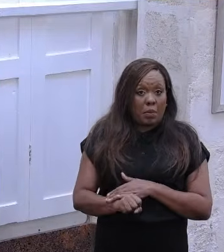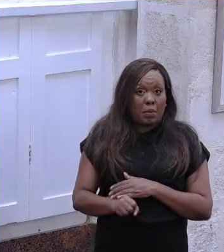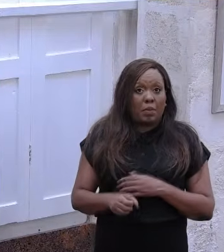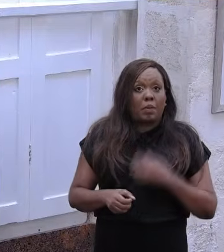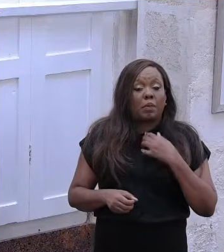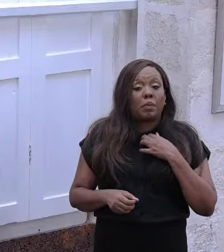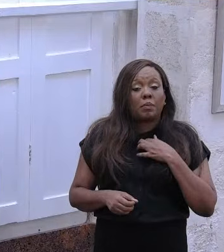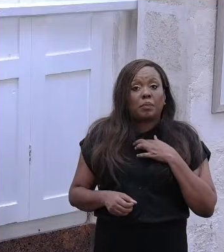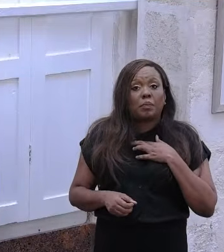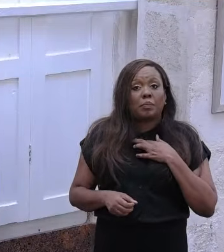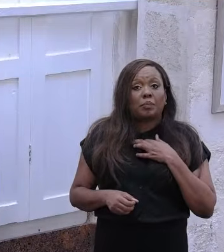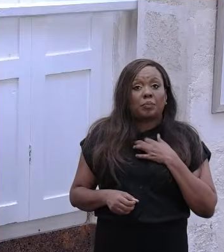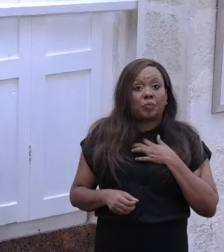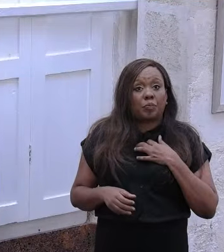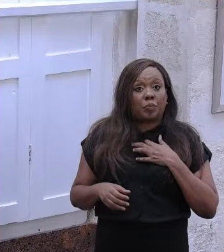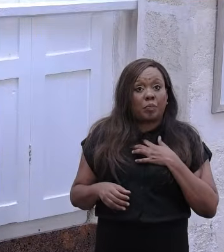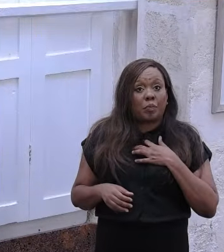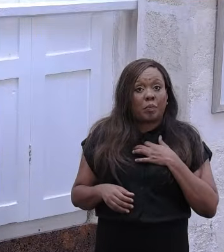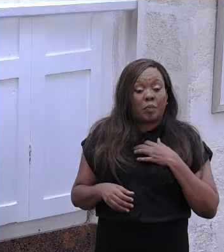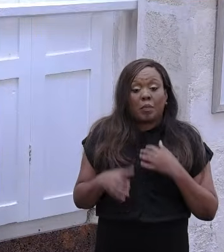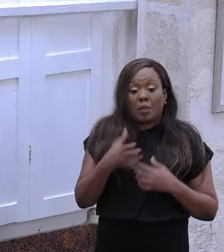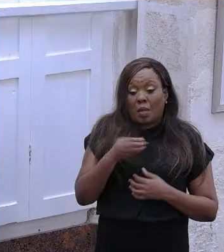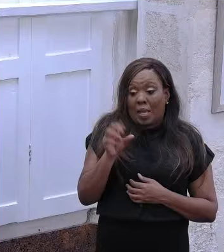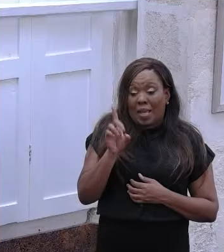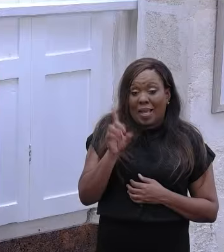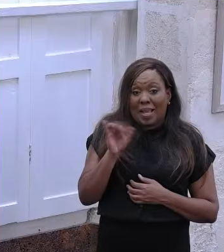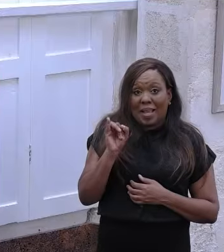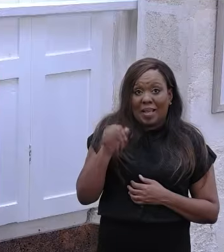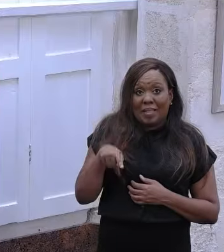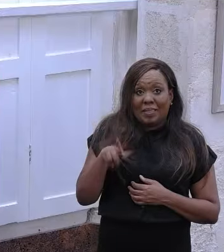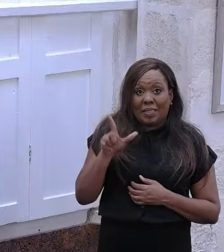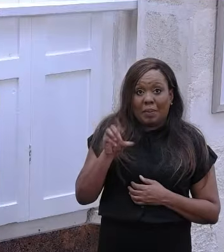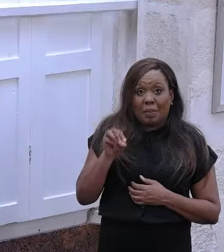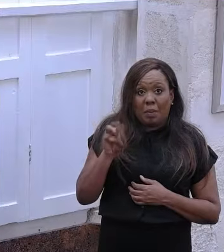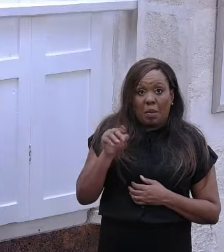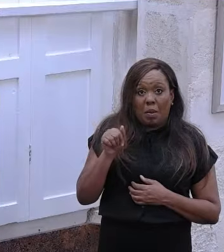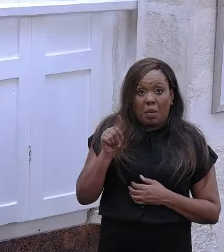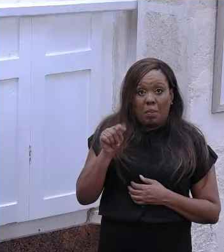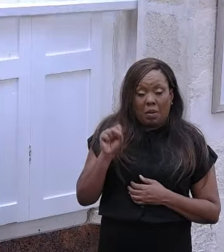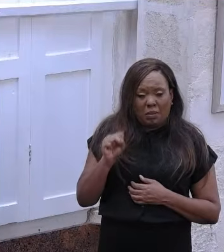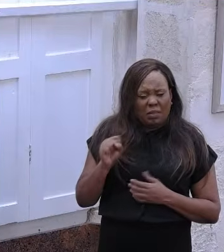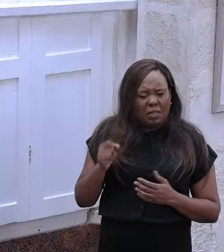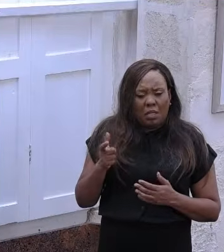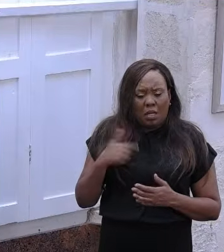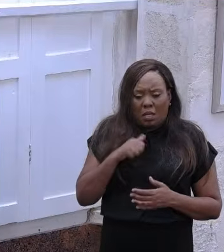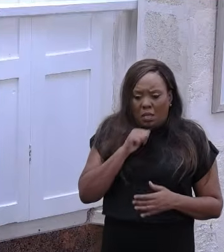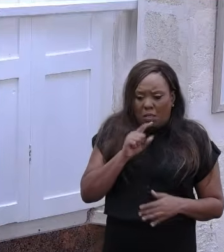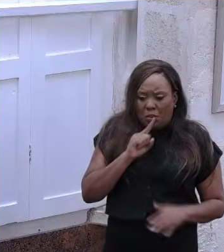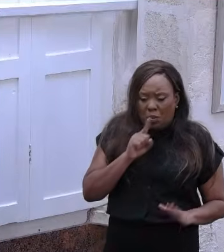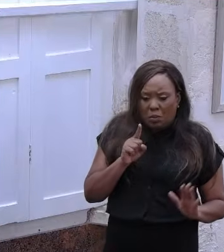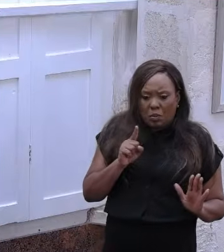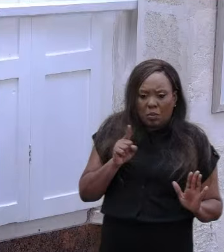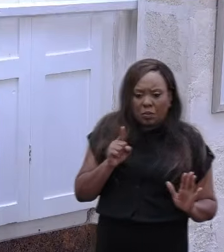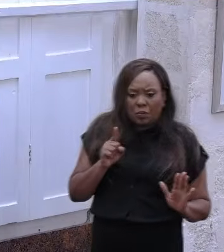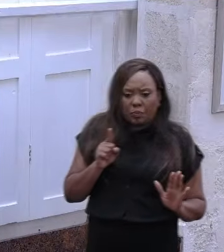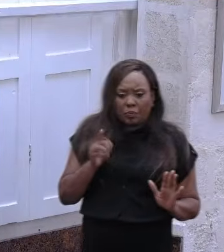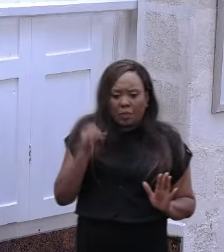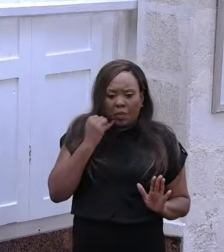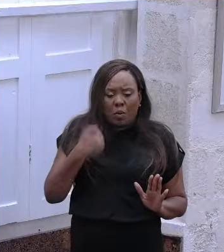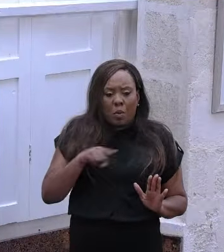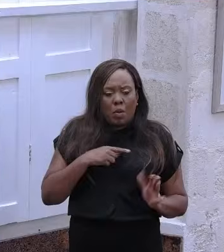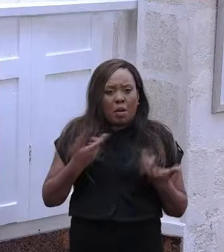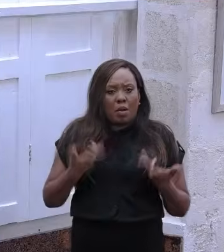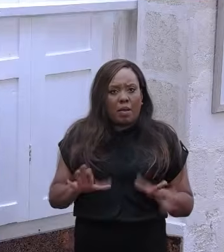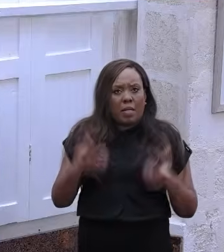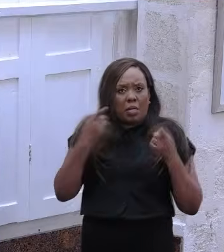addressed as per the request by all the parties. So I'm not sure, having agreed to that, whether we would